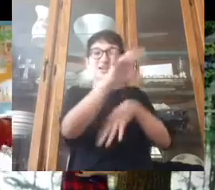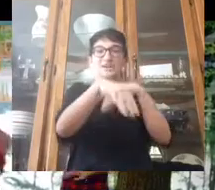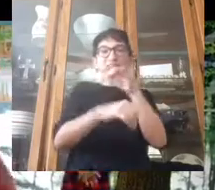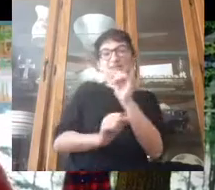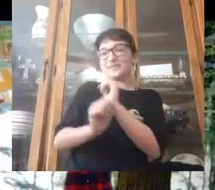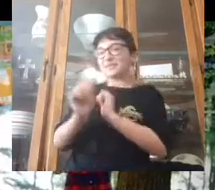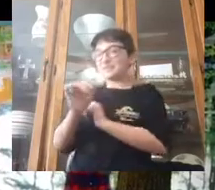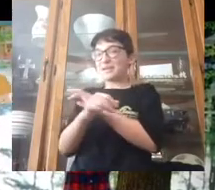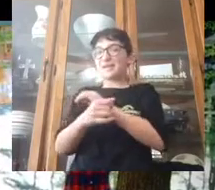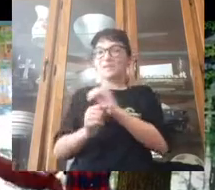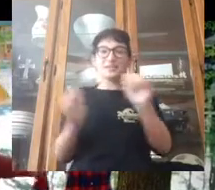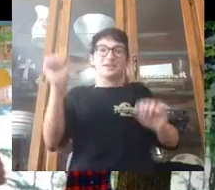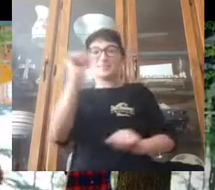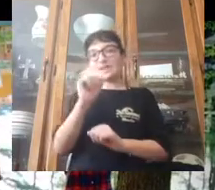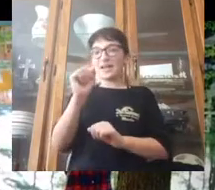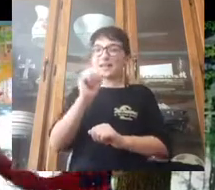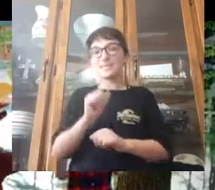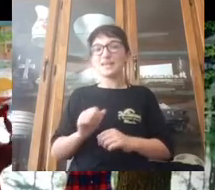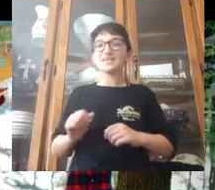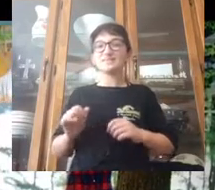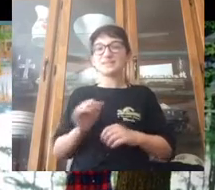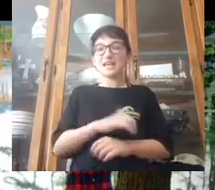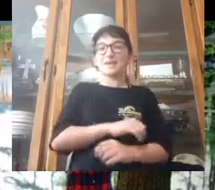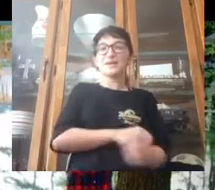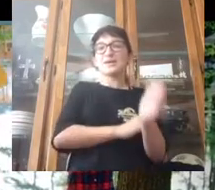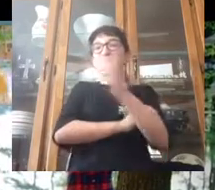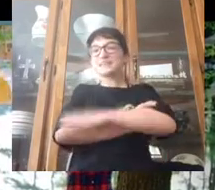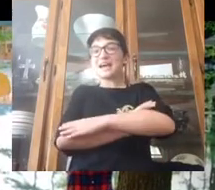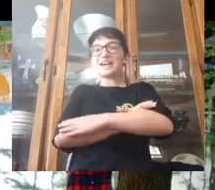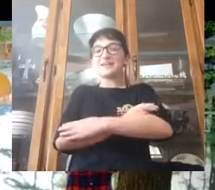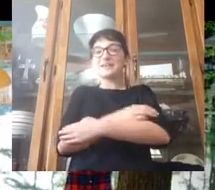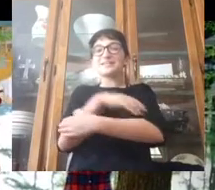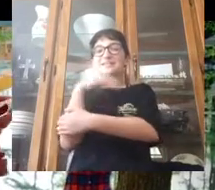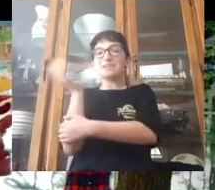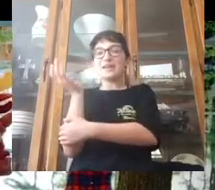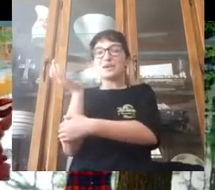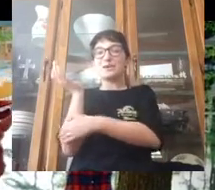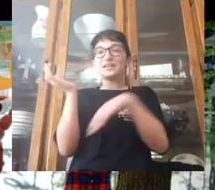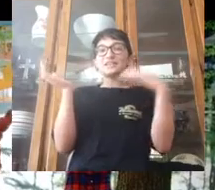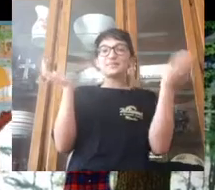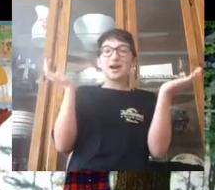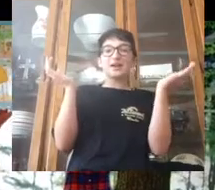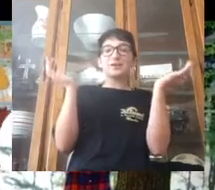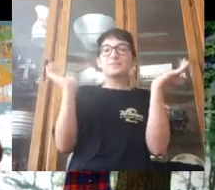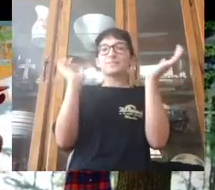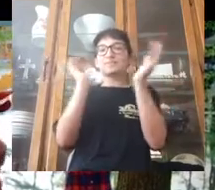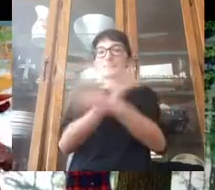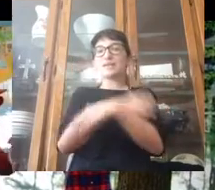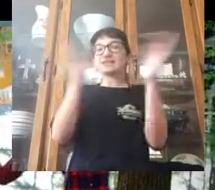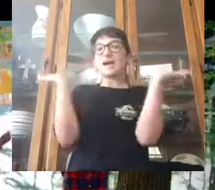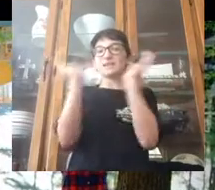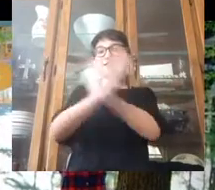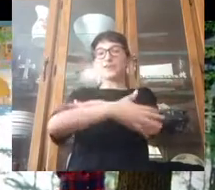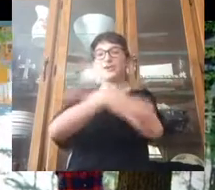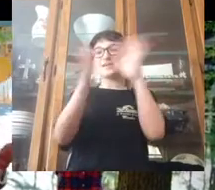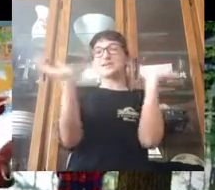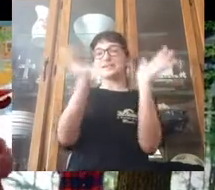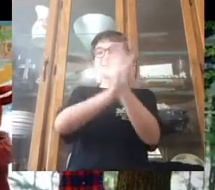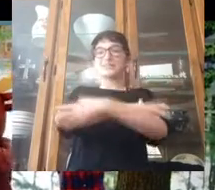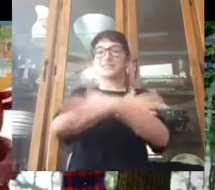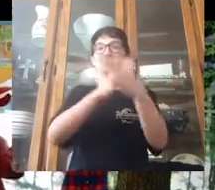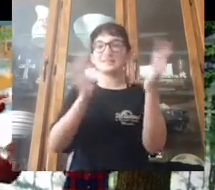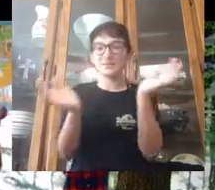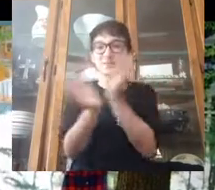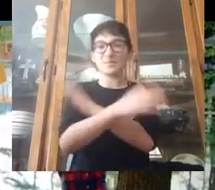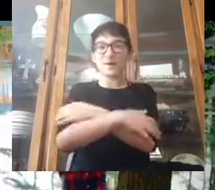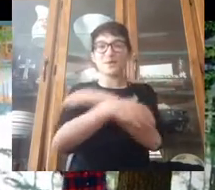Awkward turtles make weird babies. Potato, potato, tomato, tomato. Green Dr. Coconut